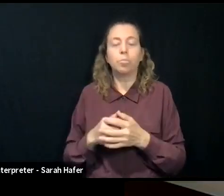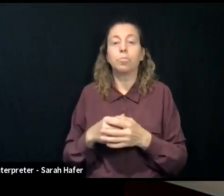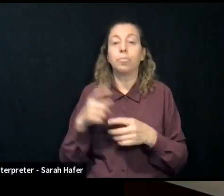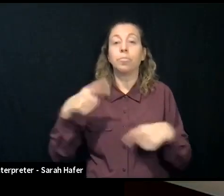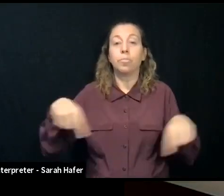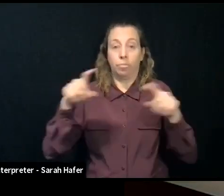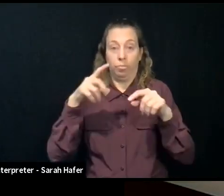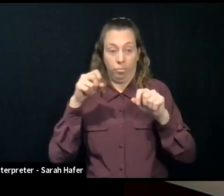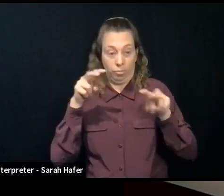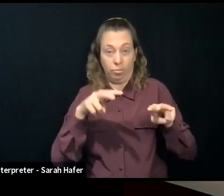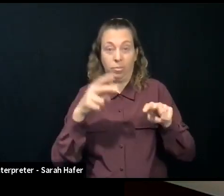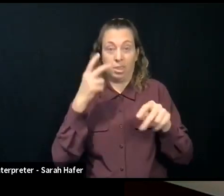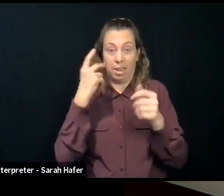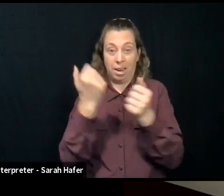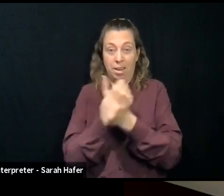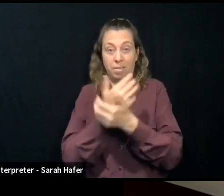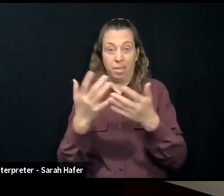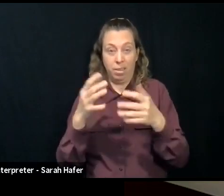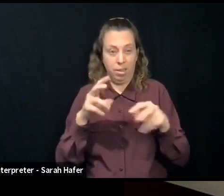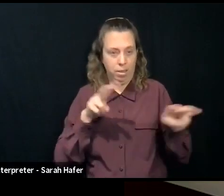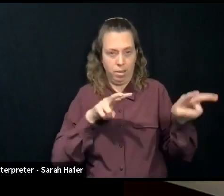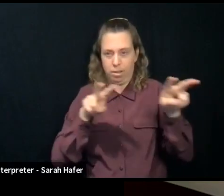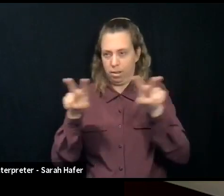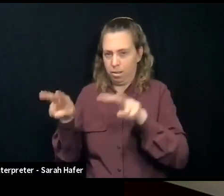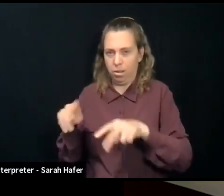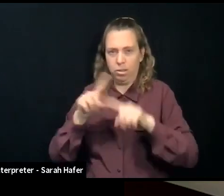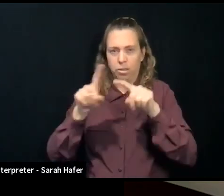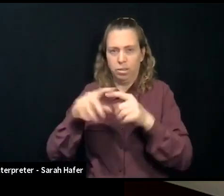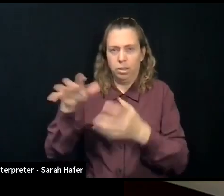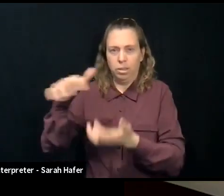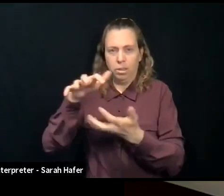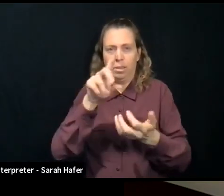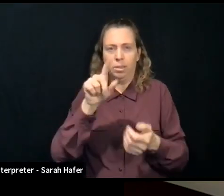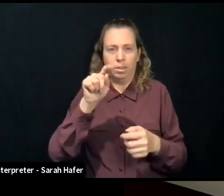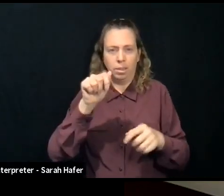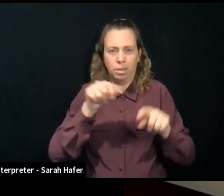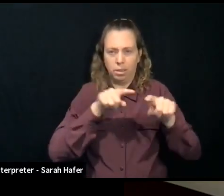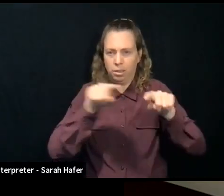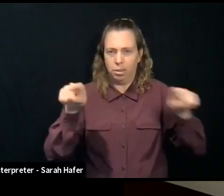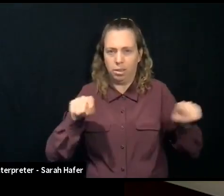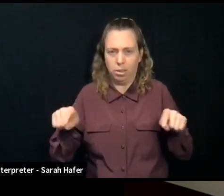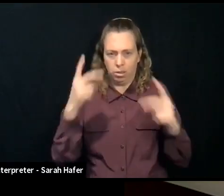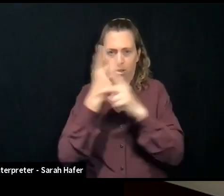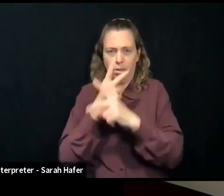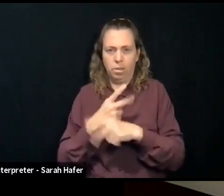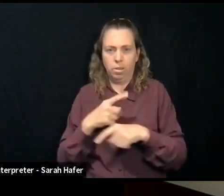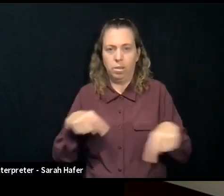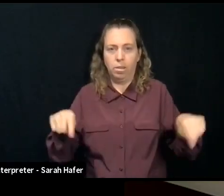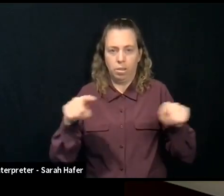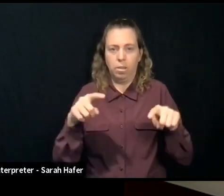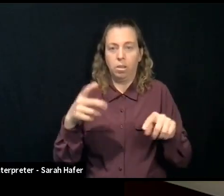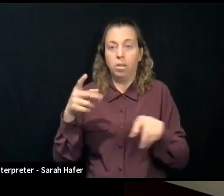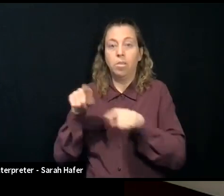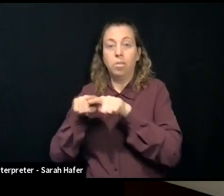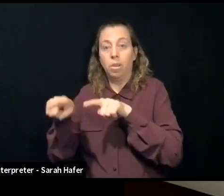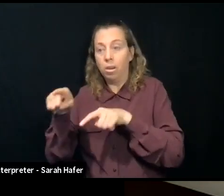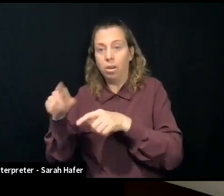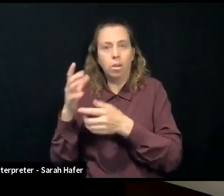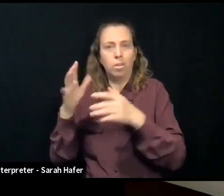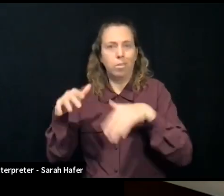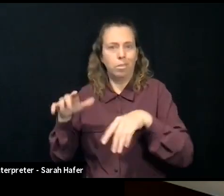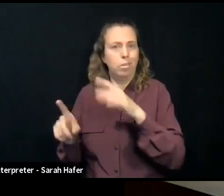overall landscape looks like. Is there a new variant that is emerging that we haven't detected previously because we hadn't been watching for it